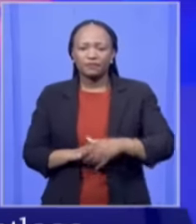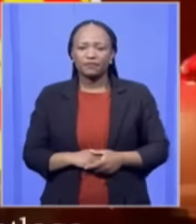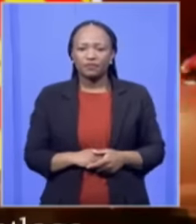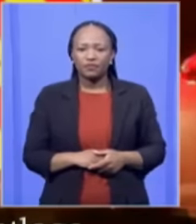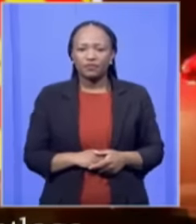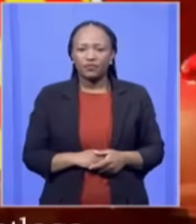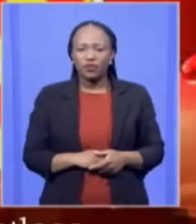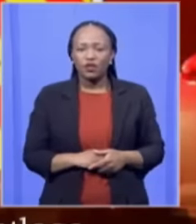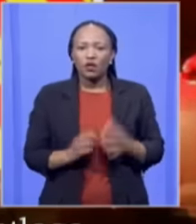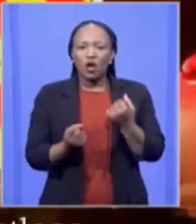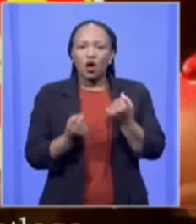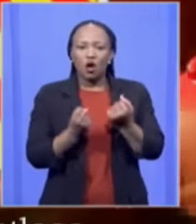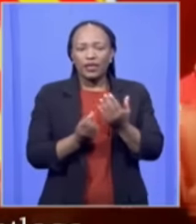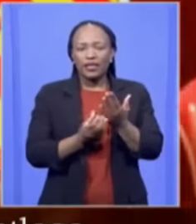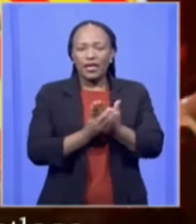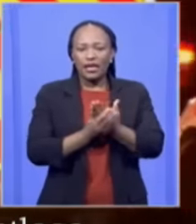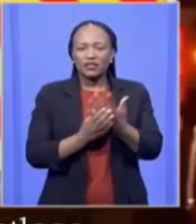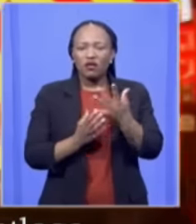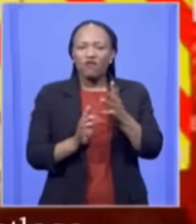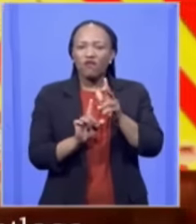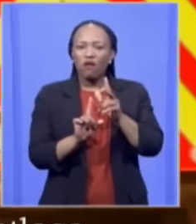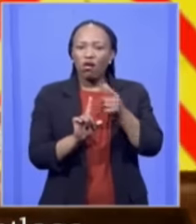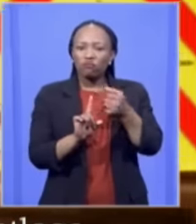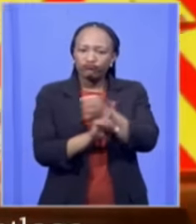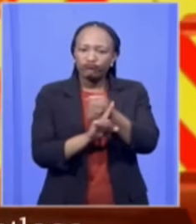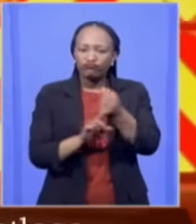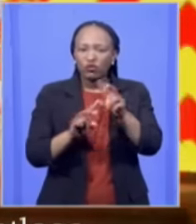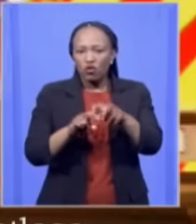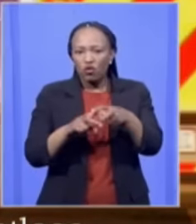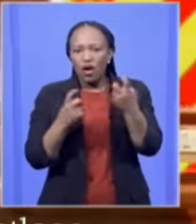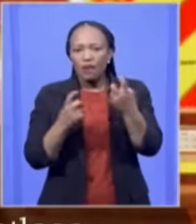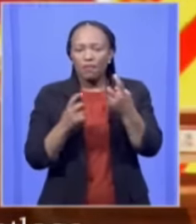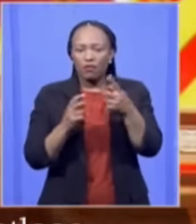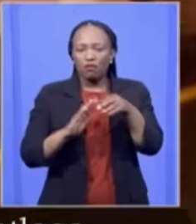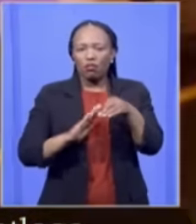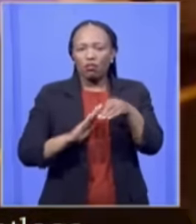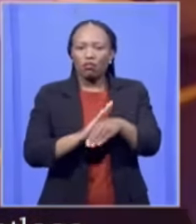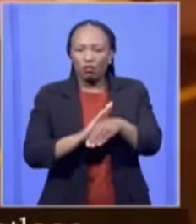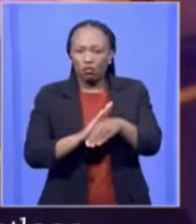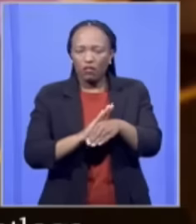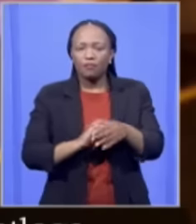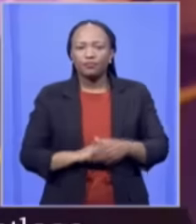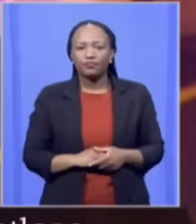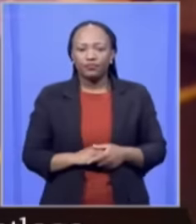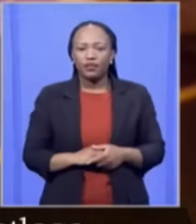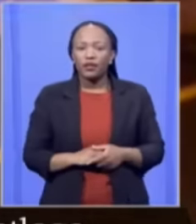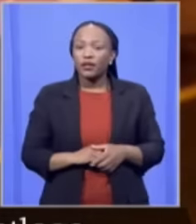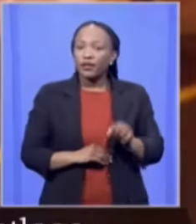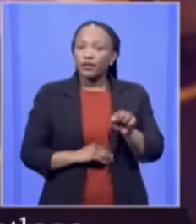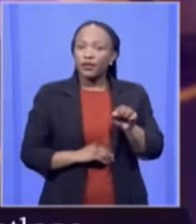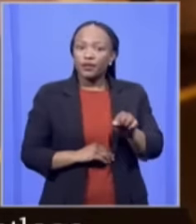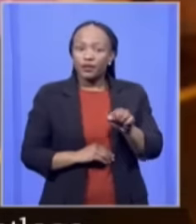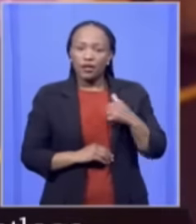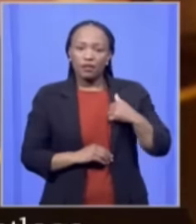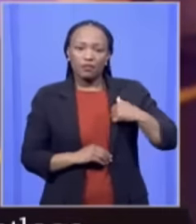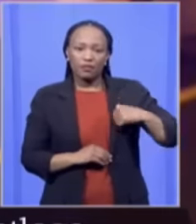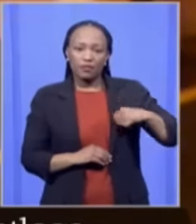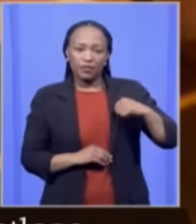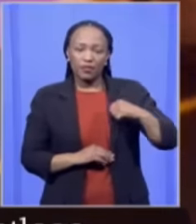tshotlakako ka thobalano kwa profenseng di ile kwa tlase ka diperesente di le 11. Kgabagare mokgatlho wa selegae o